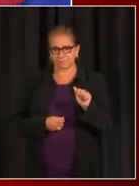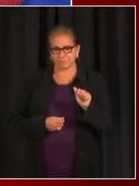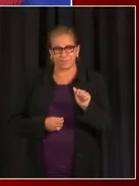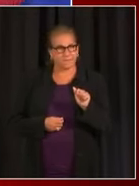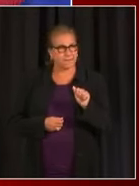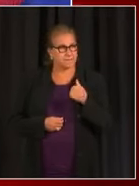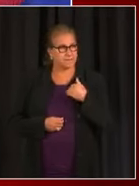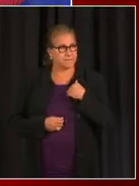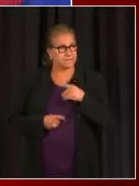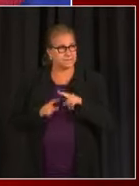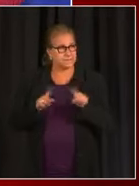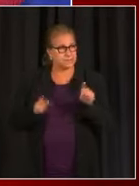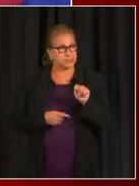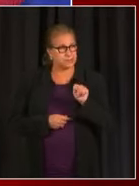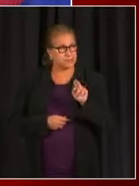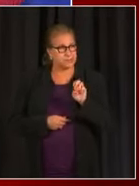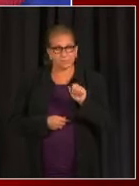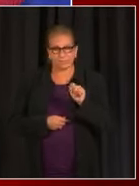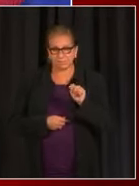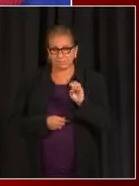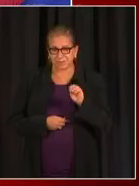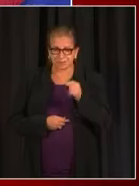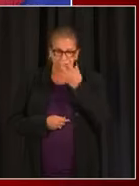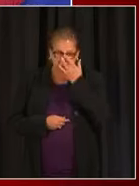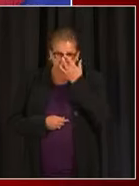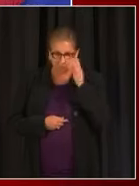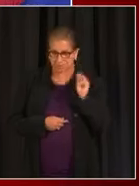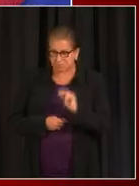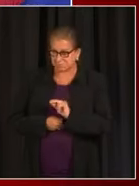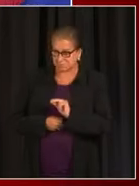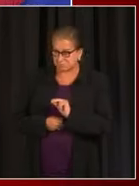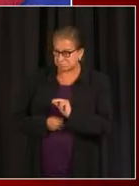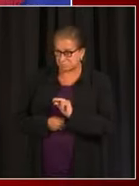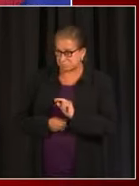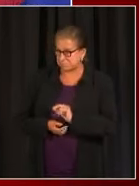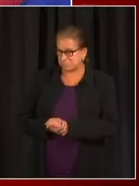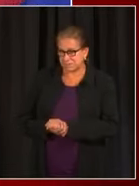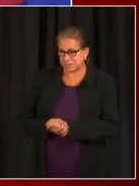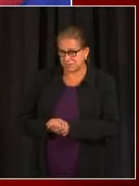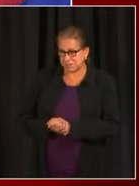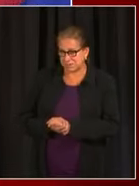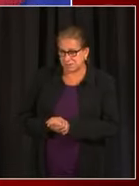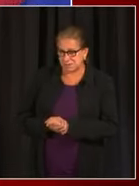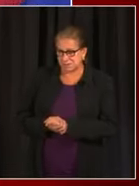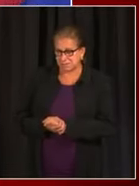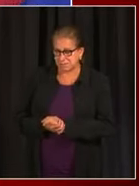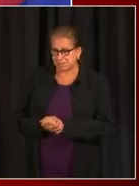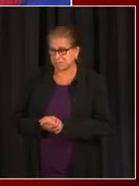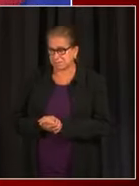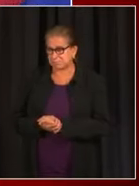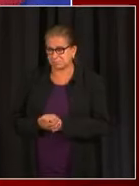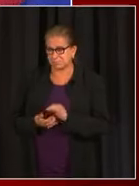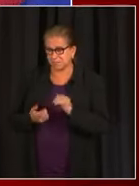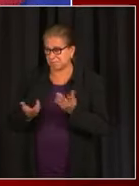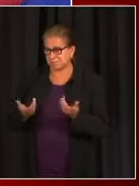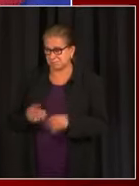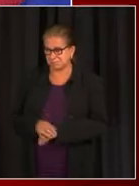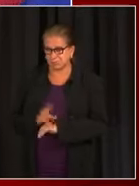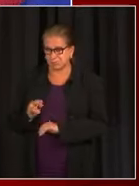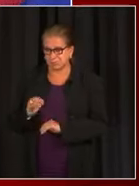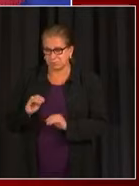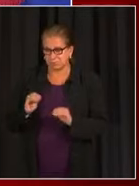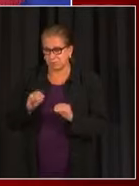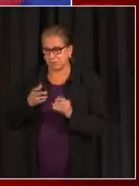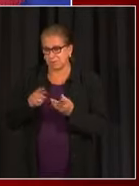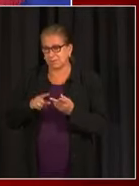And then a follow-up too. I'm not expecting that, but that is certainly an avenue that it's available to people in